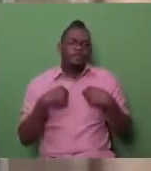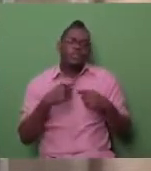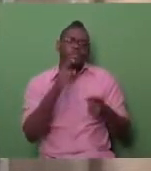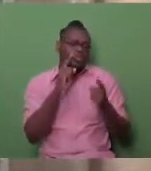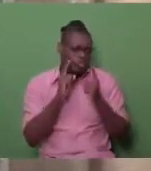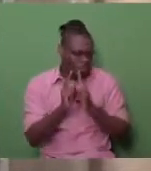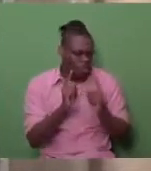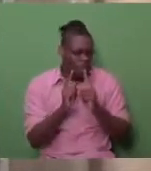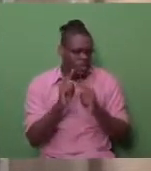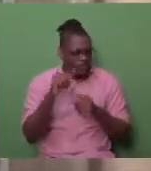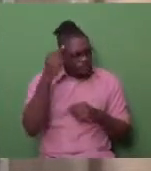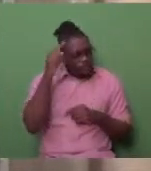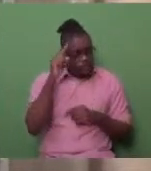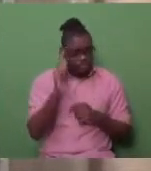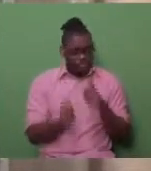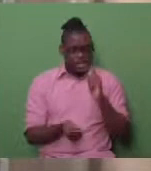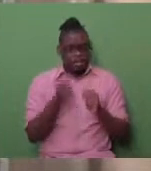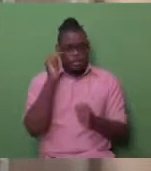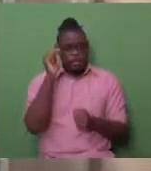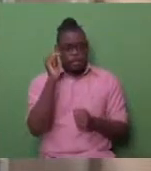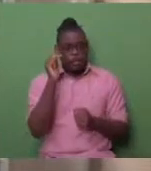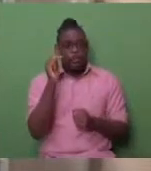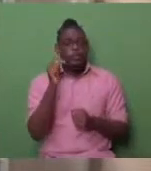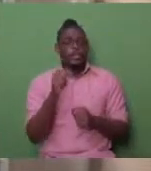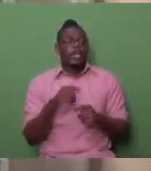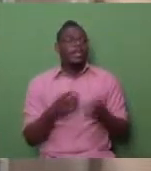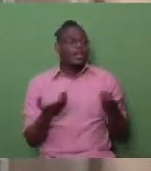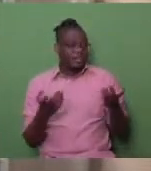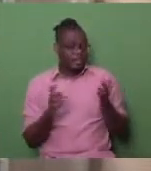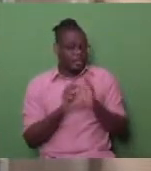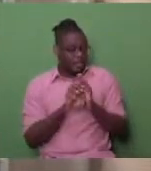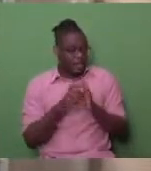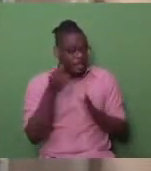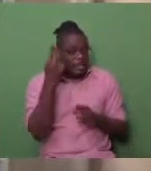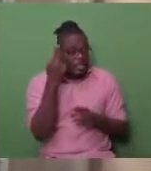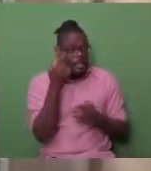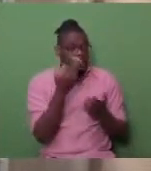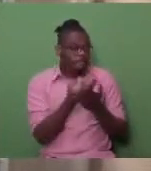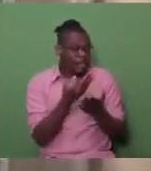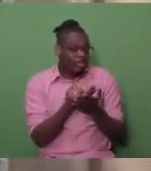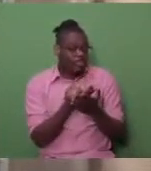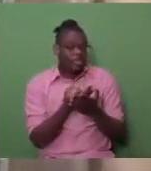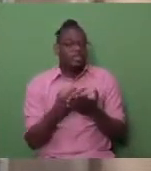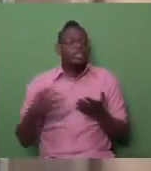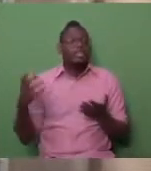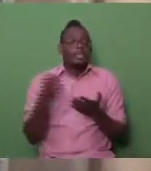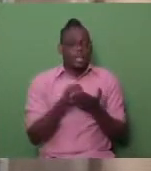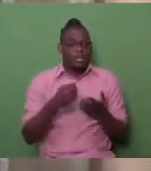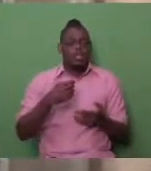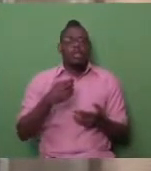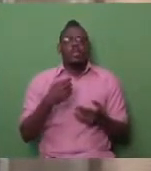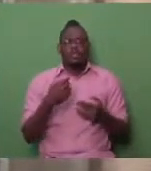us. Principle one, people-centered development.